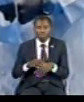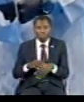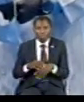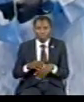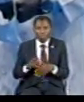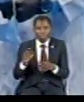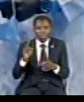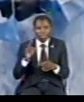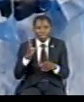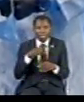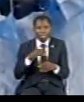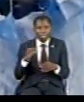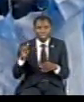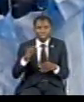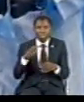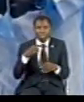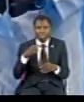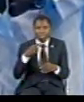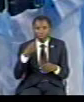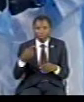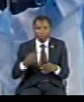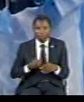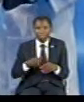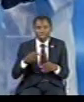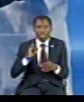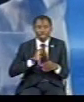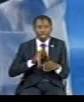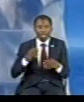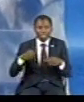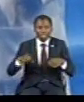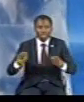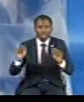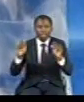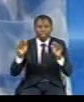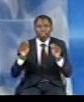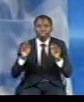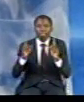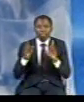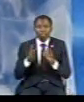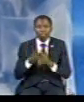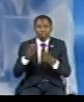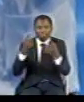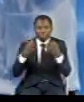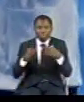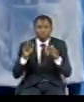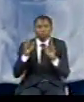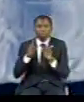today, I try to come to the program.